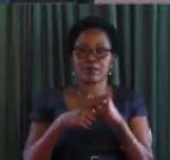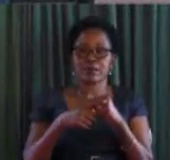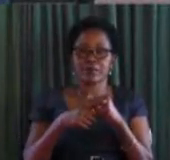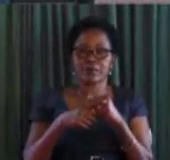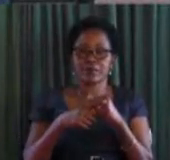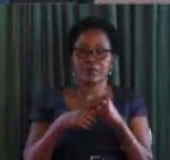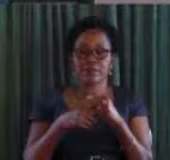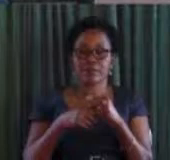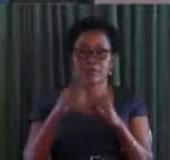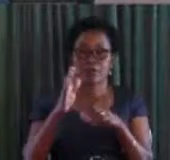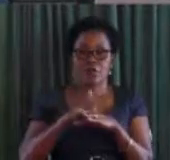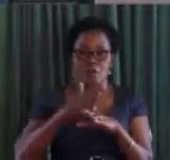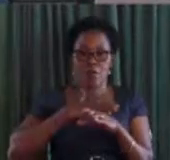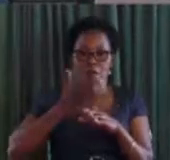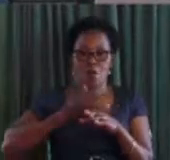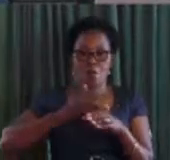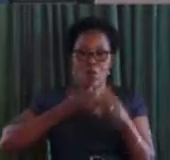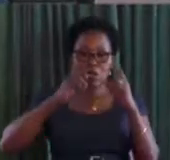From my own research,